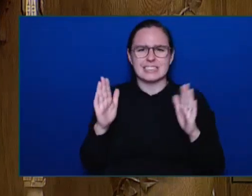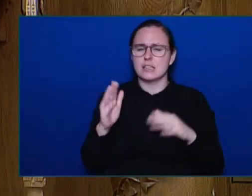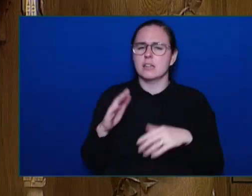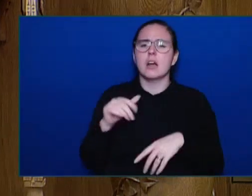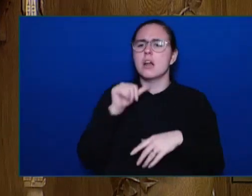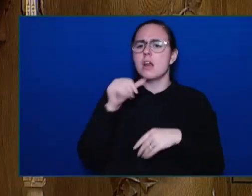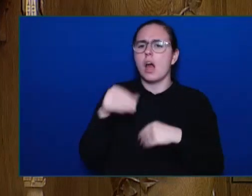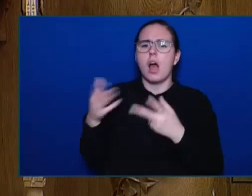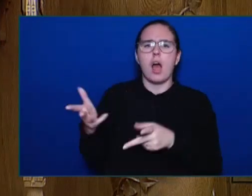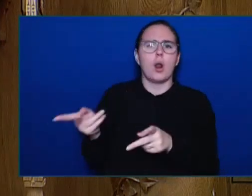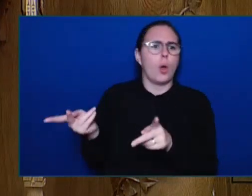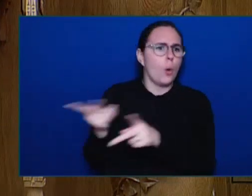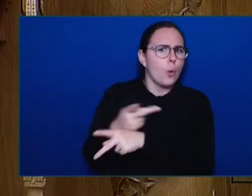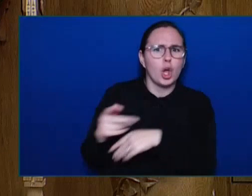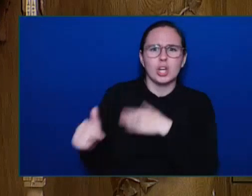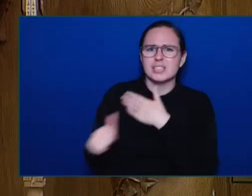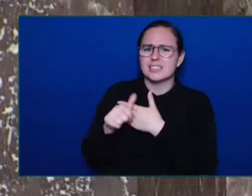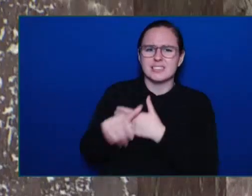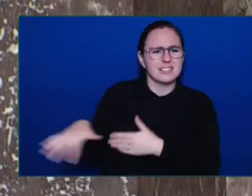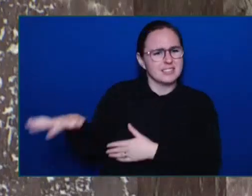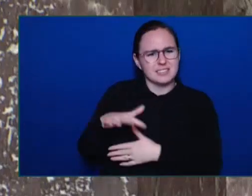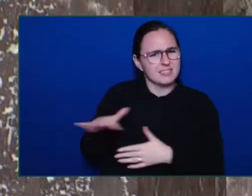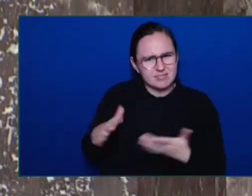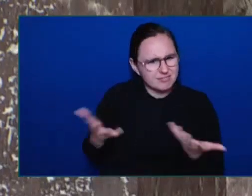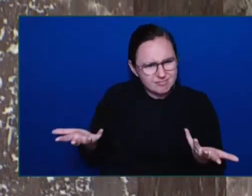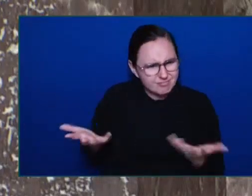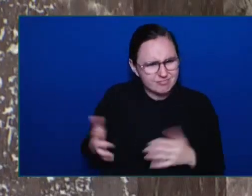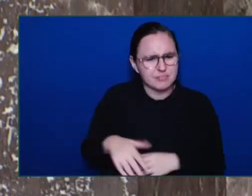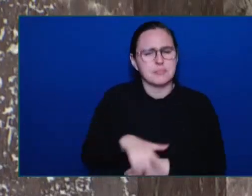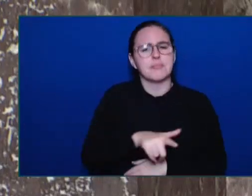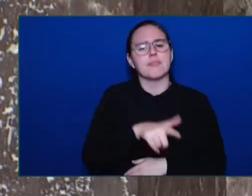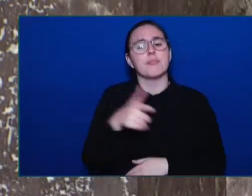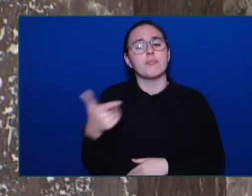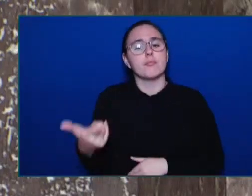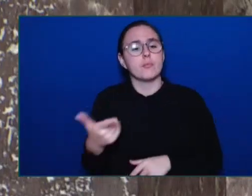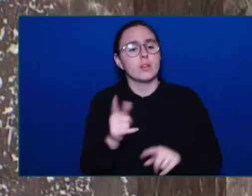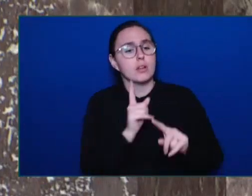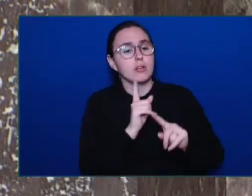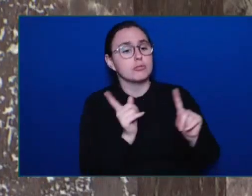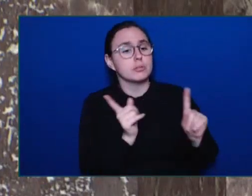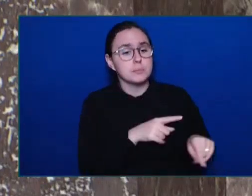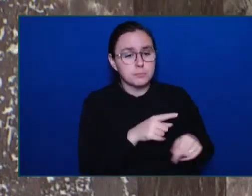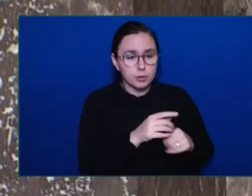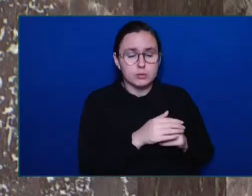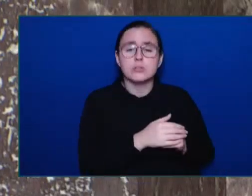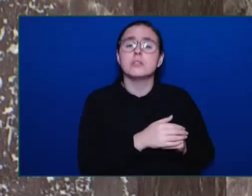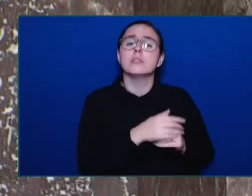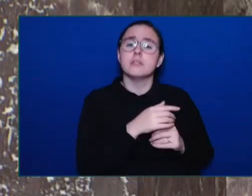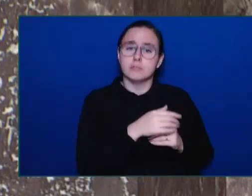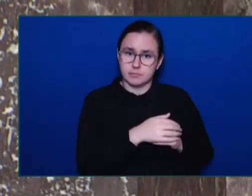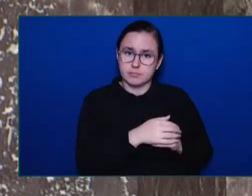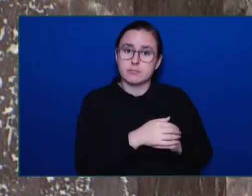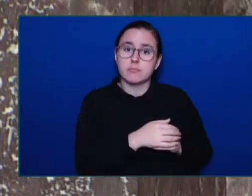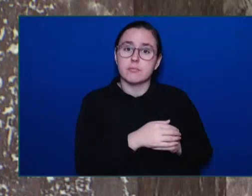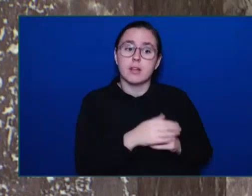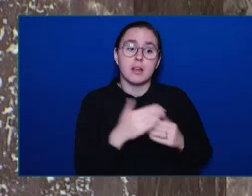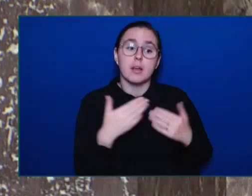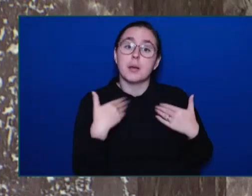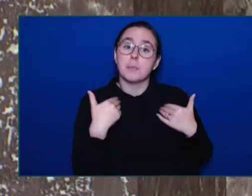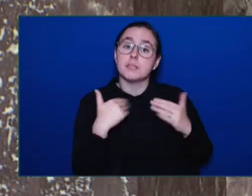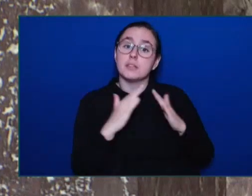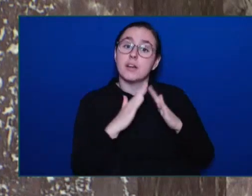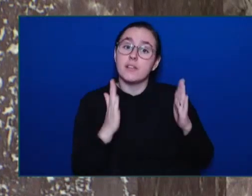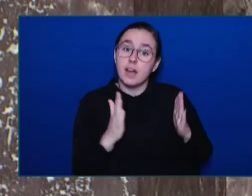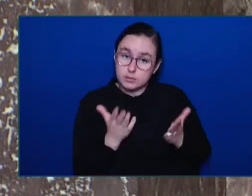Minister of Housing. Thank you, Honourable Speaker. The alternative to providing housing and mental health supports is having people living in